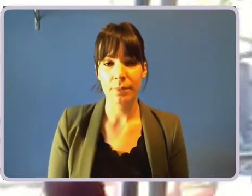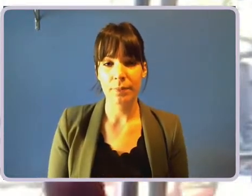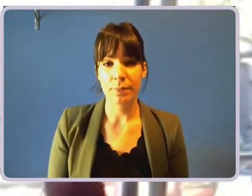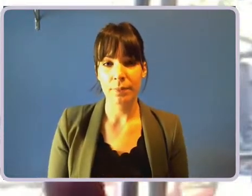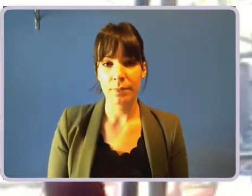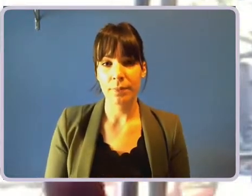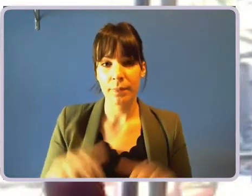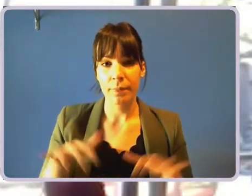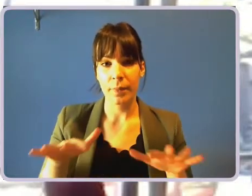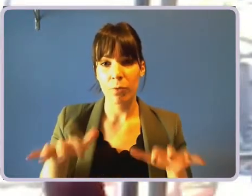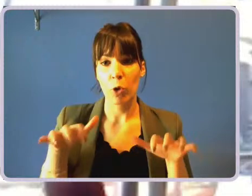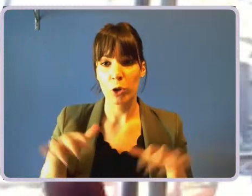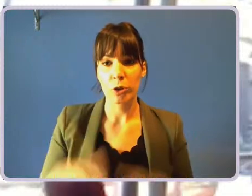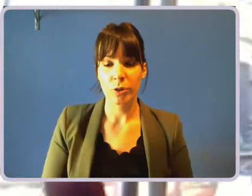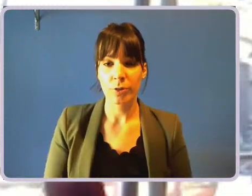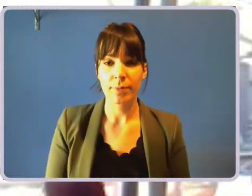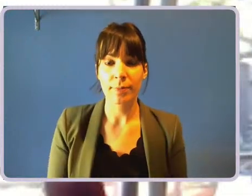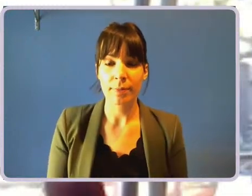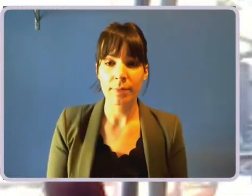Oh.